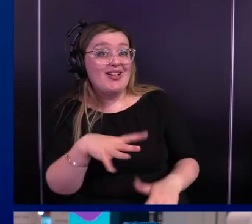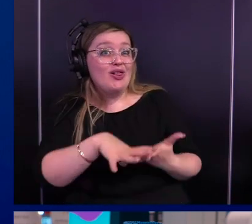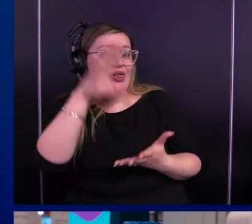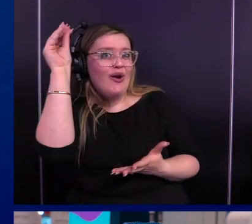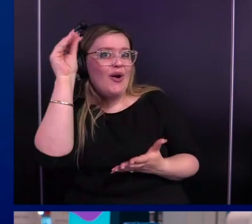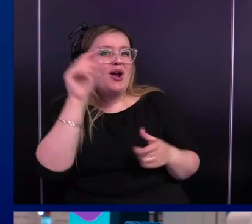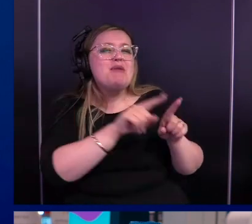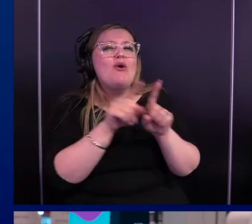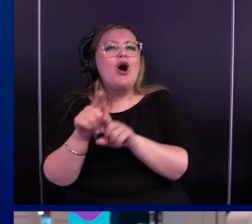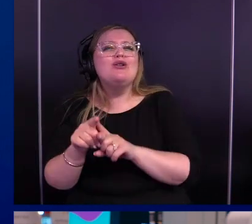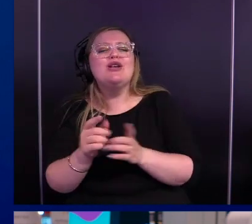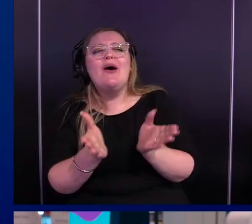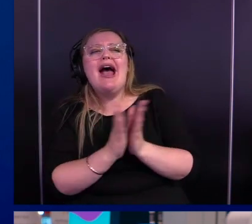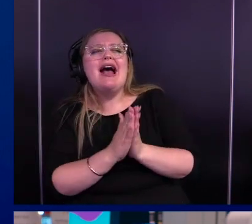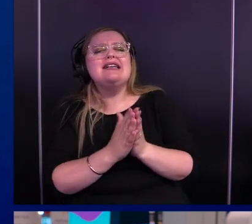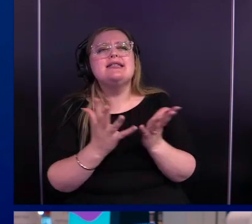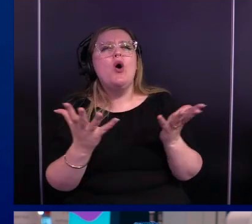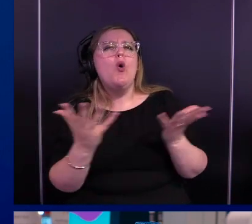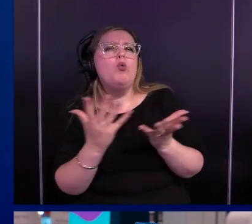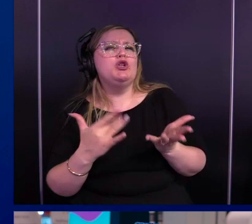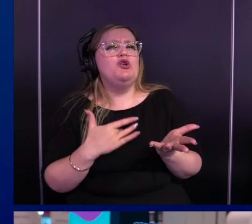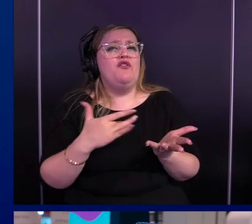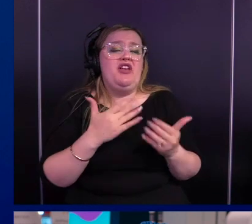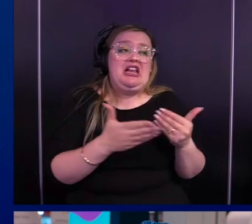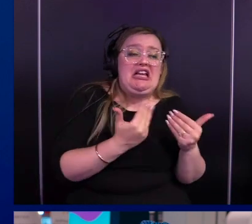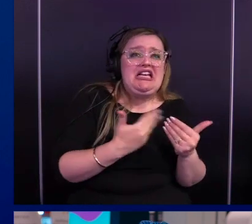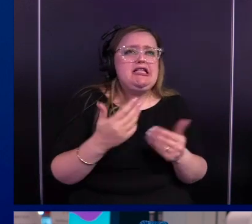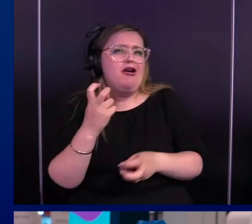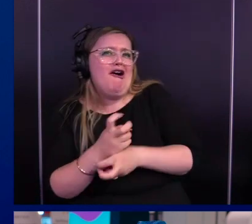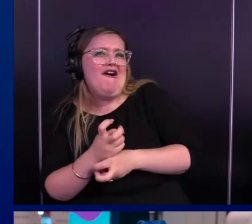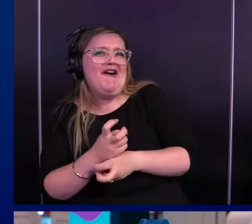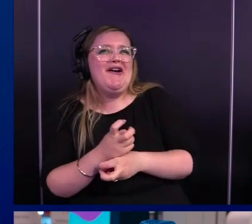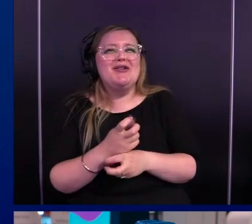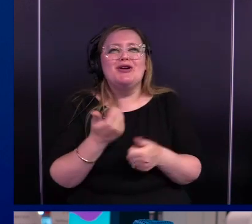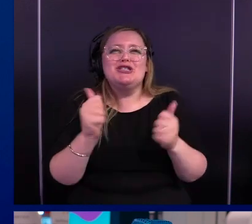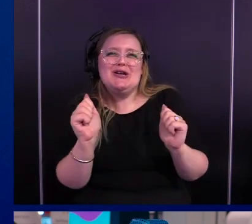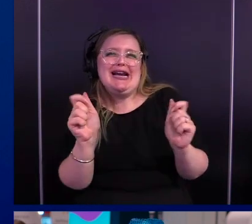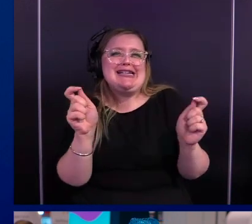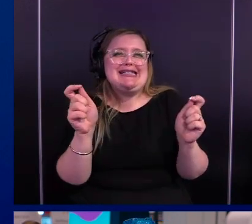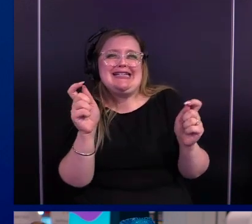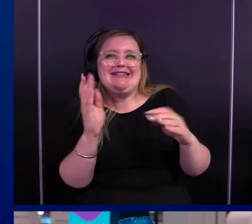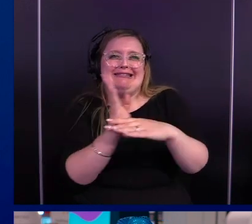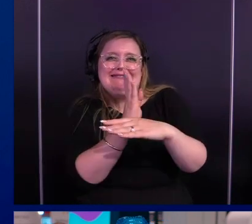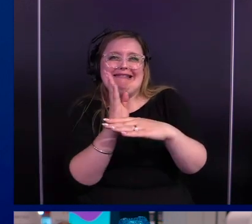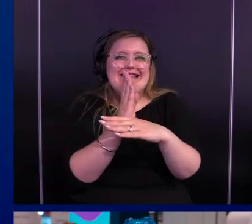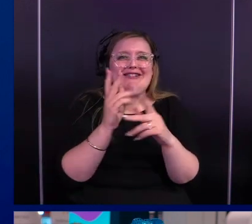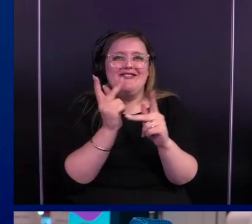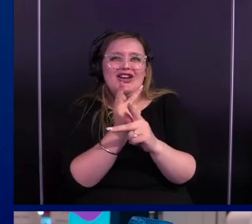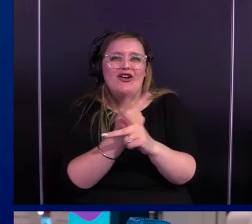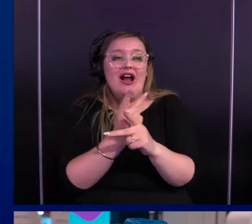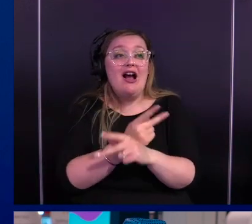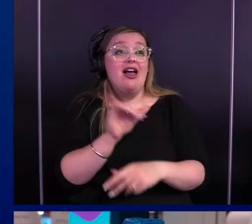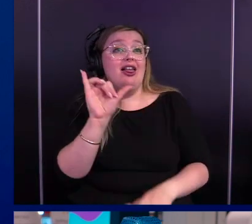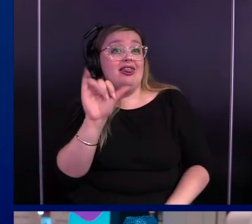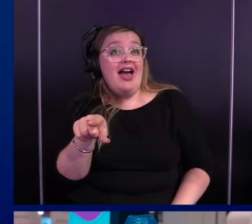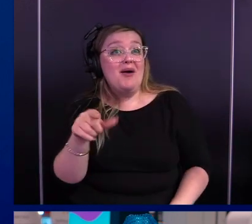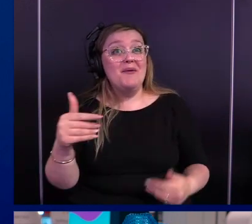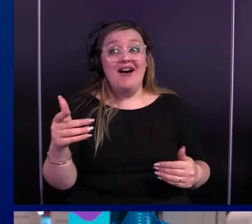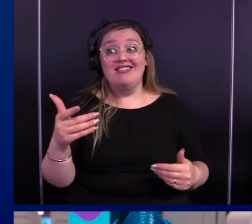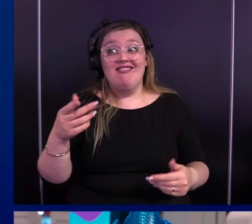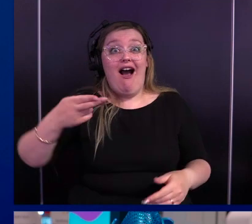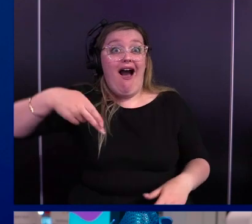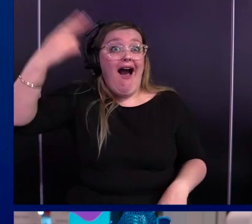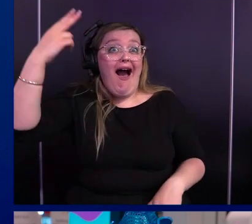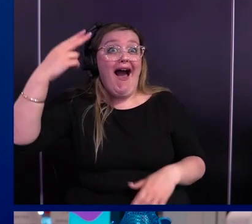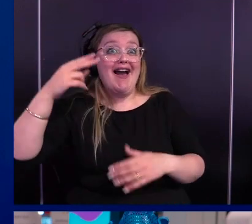how is the difficulty? Because we're always trying to calibrate this in. And so, you know, I think there are times, you know, that one, it has a high rating, but we realized that